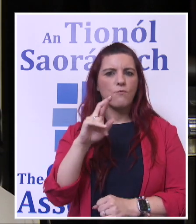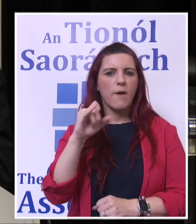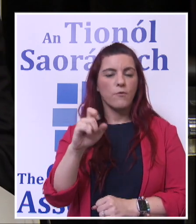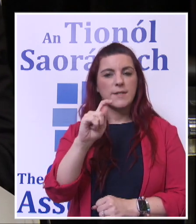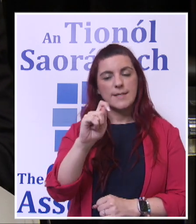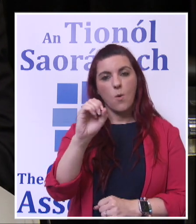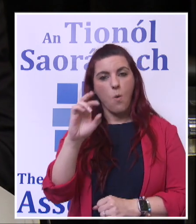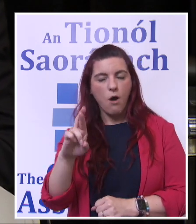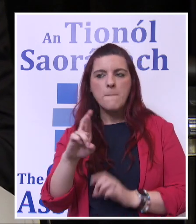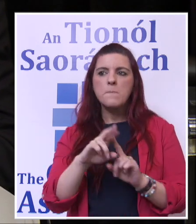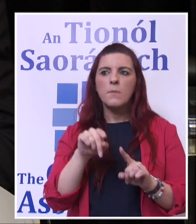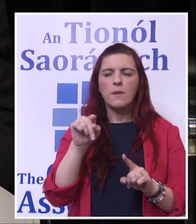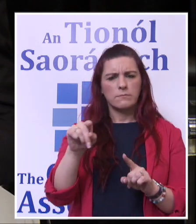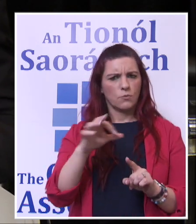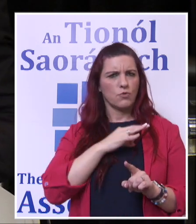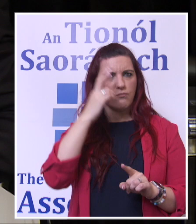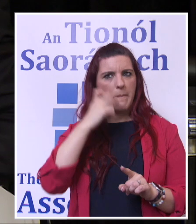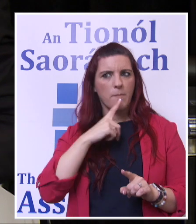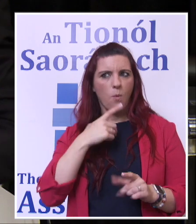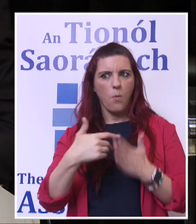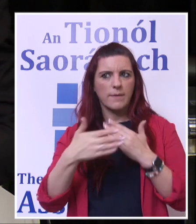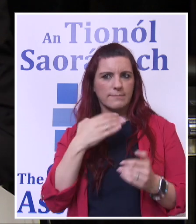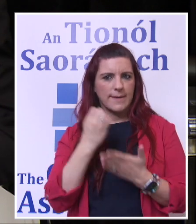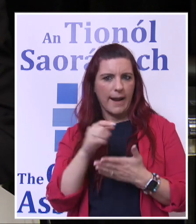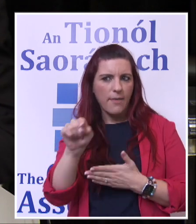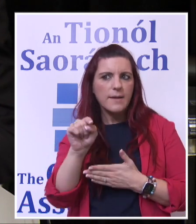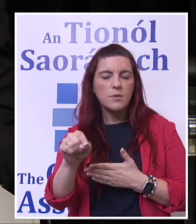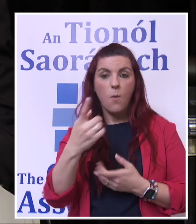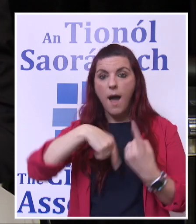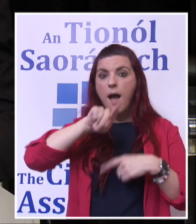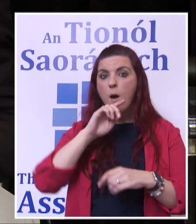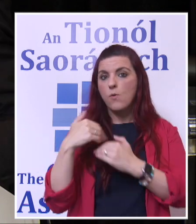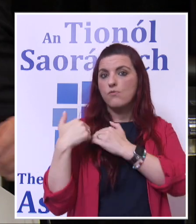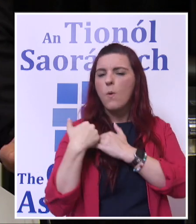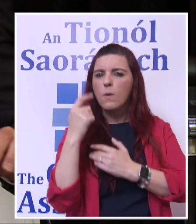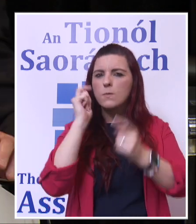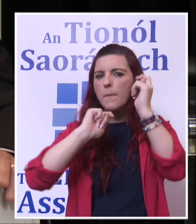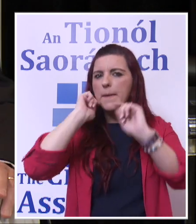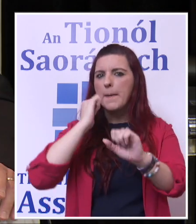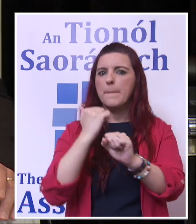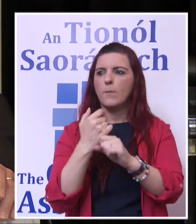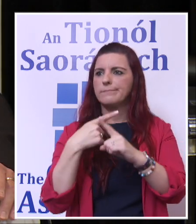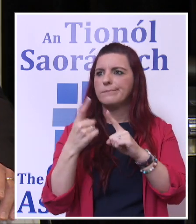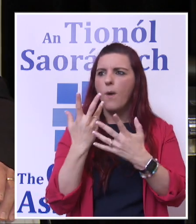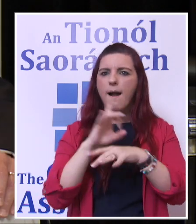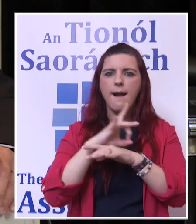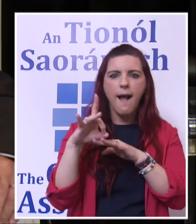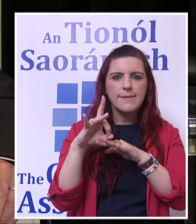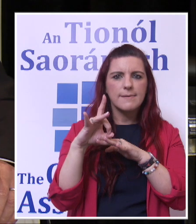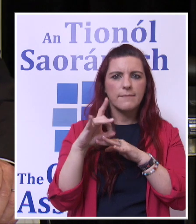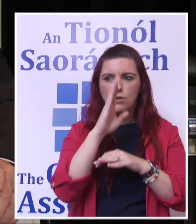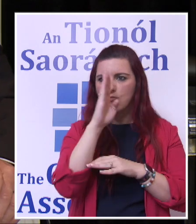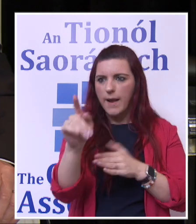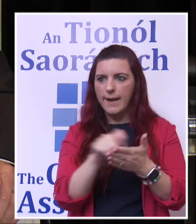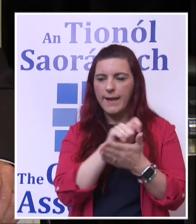they are. And our role, again, is to consider the type of directly elected mayor and